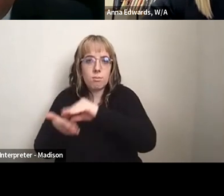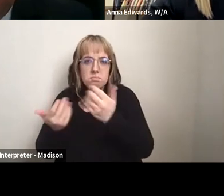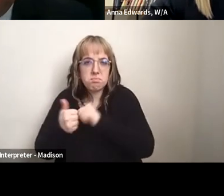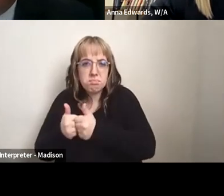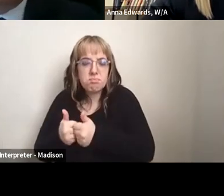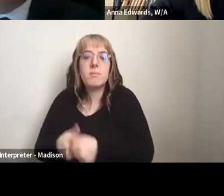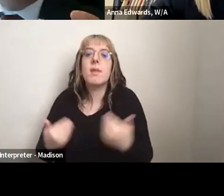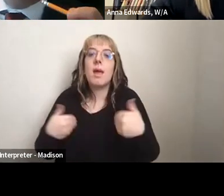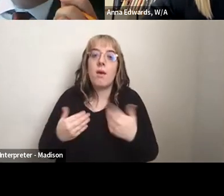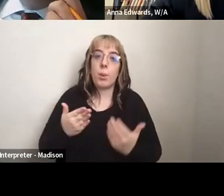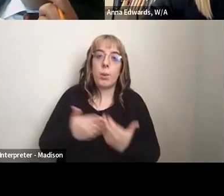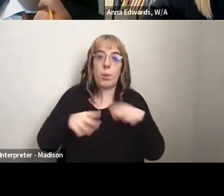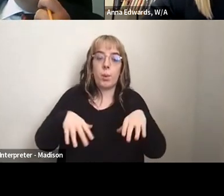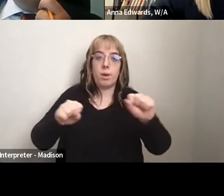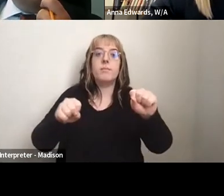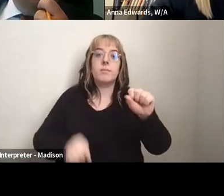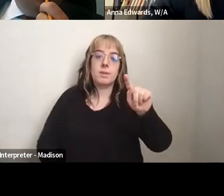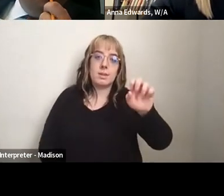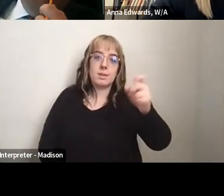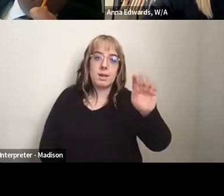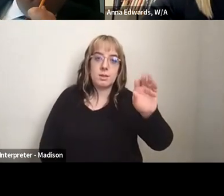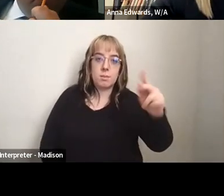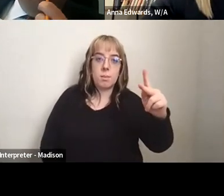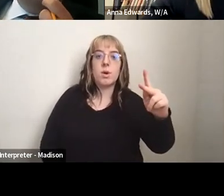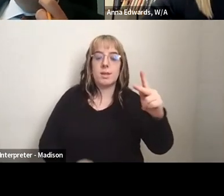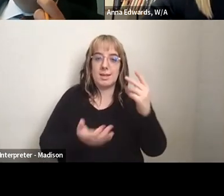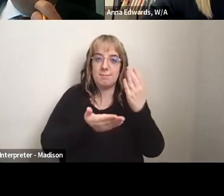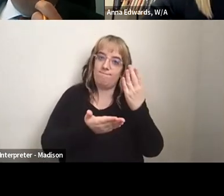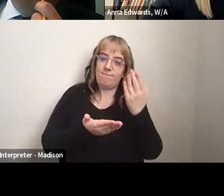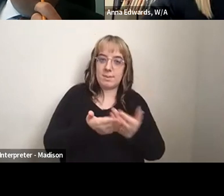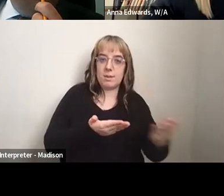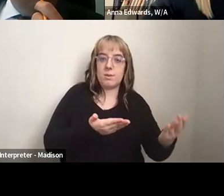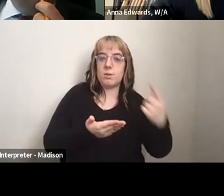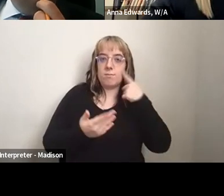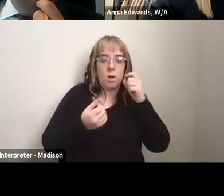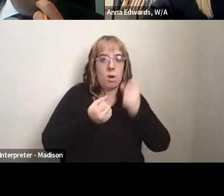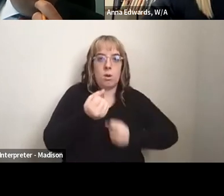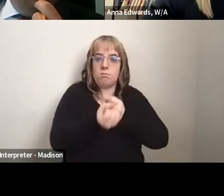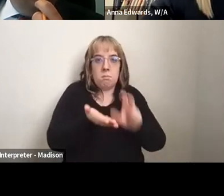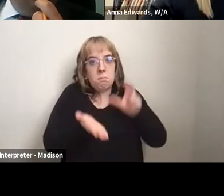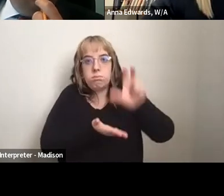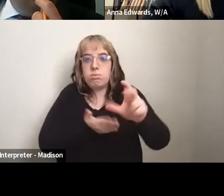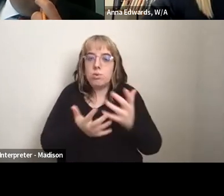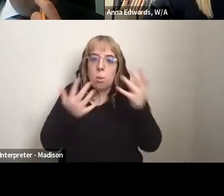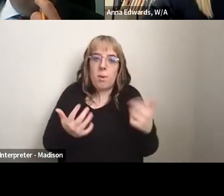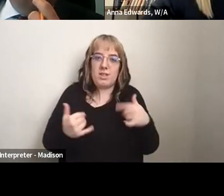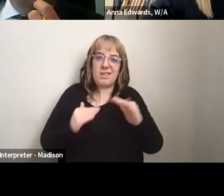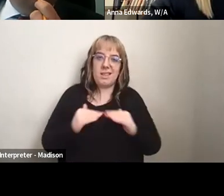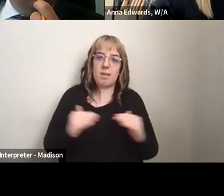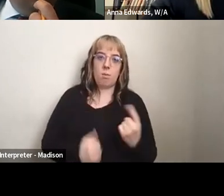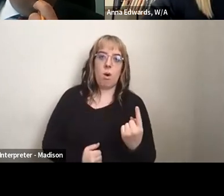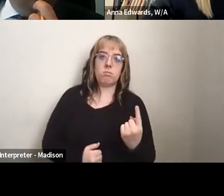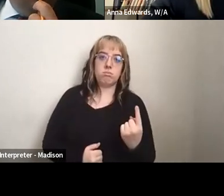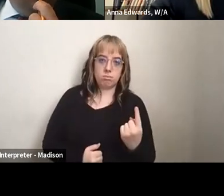newly adopted textbook series that provides robust digital resources, and that's our tier 1. And we're